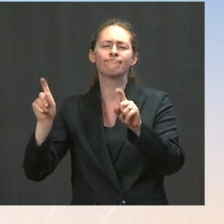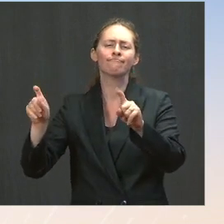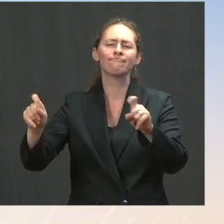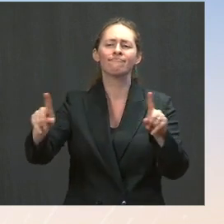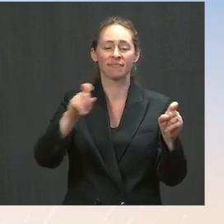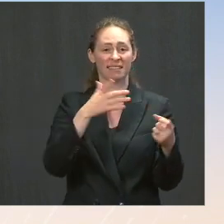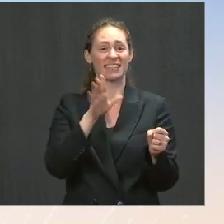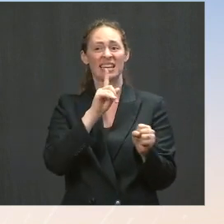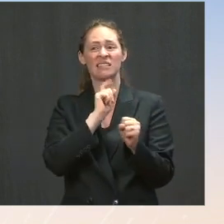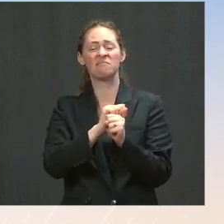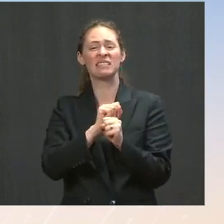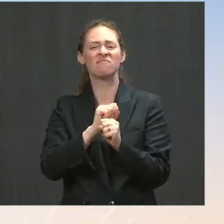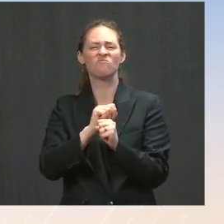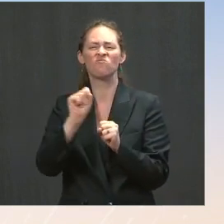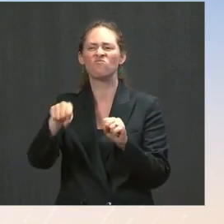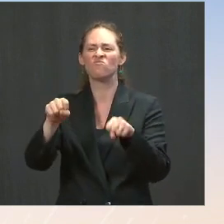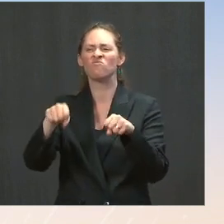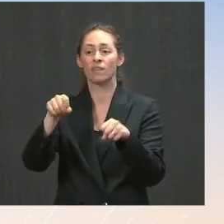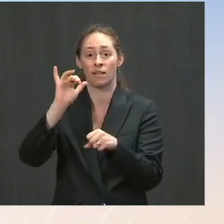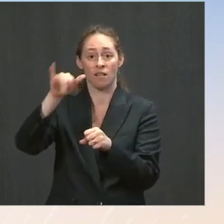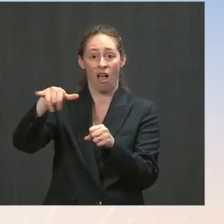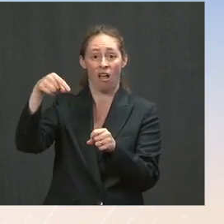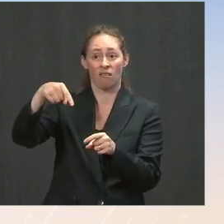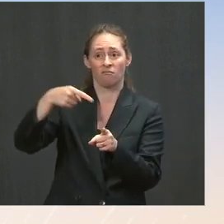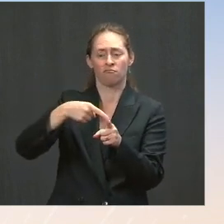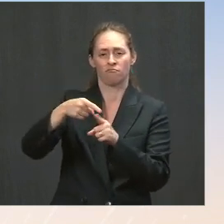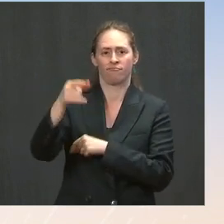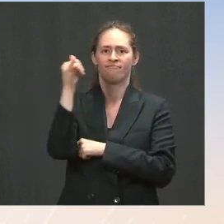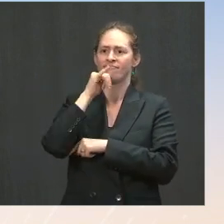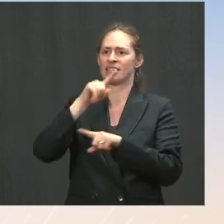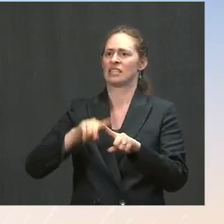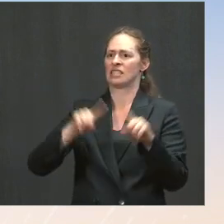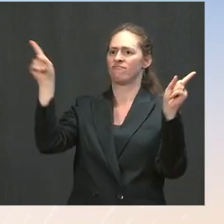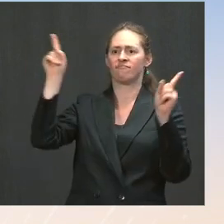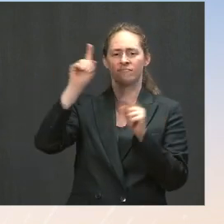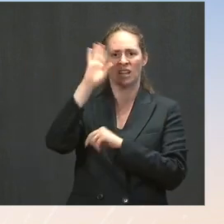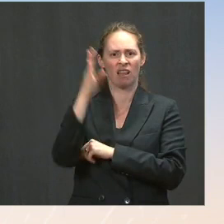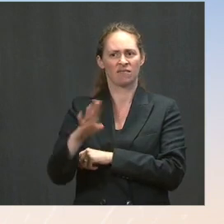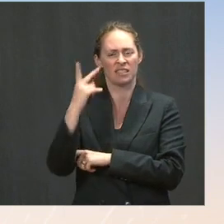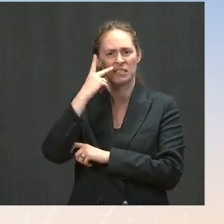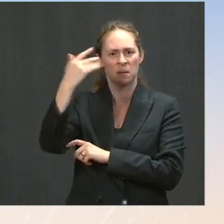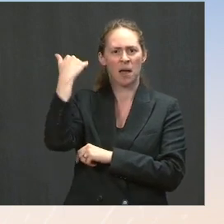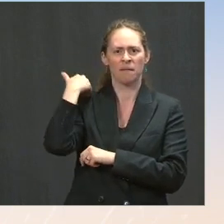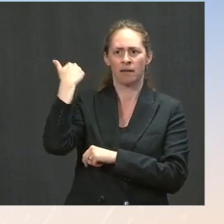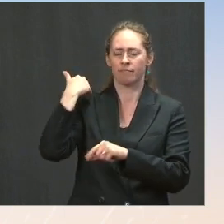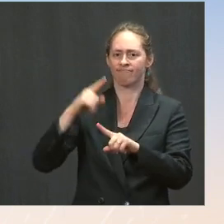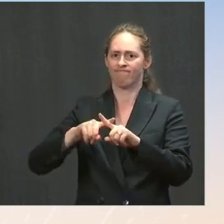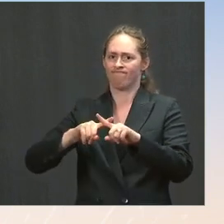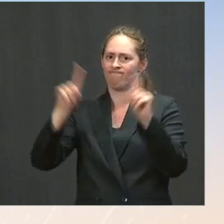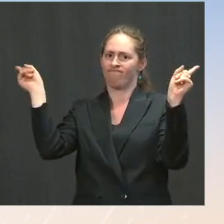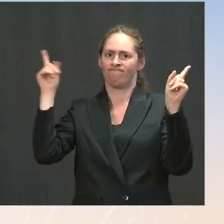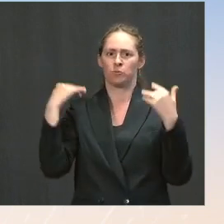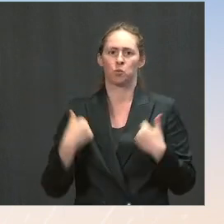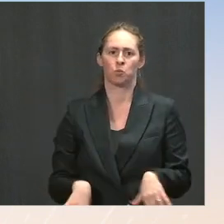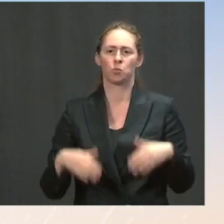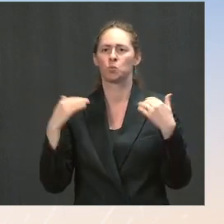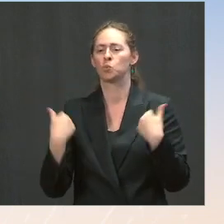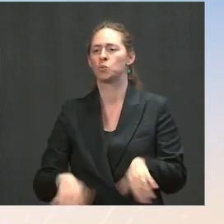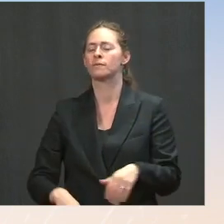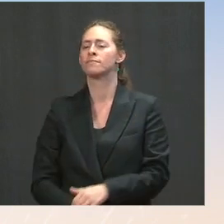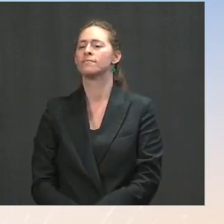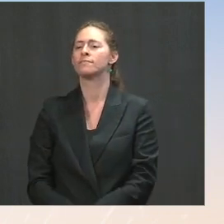different strain of this virus than we were even earlier in the spring, back in May, when the masking guidance